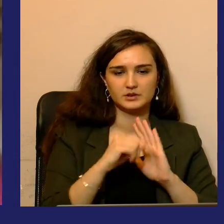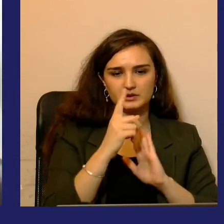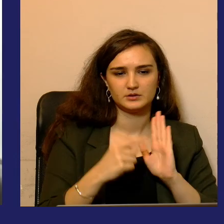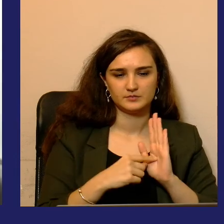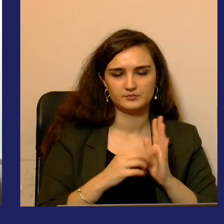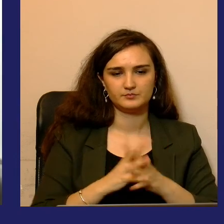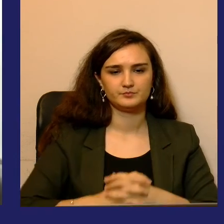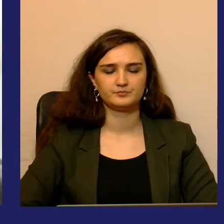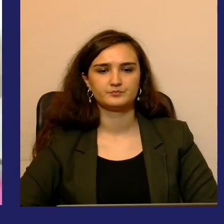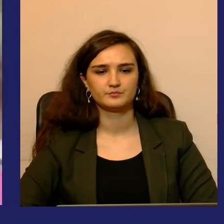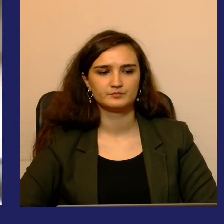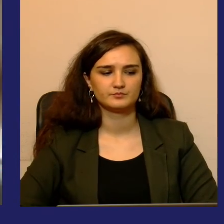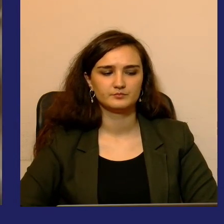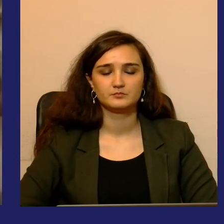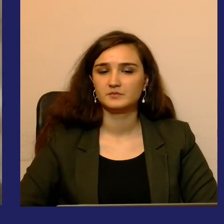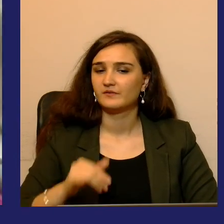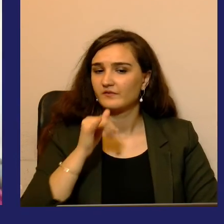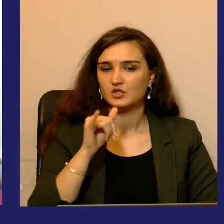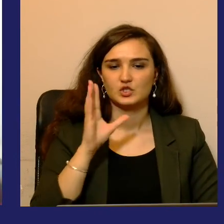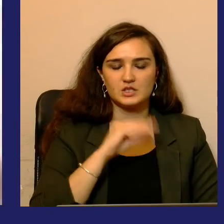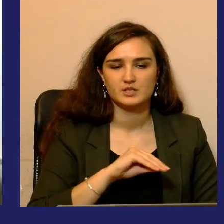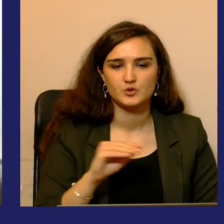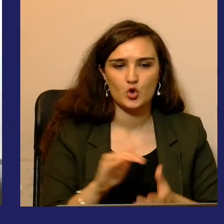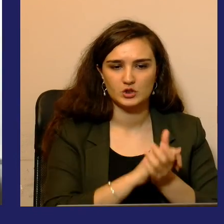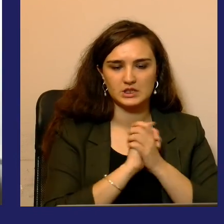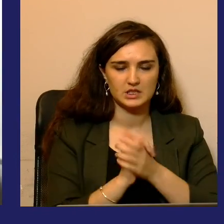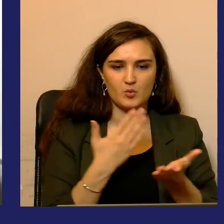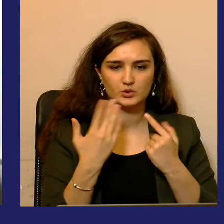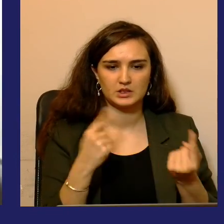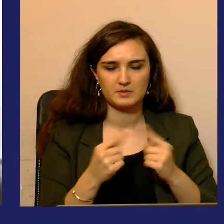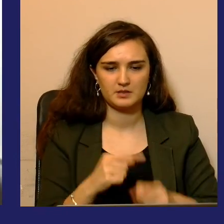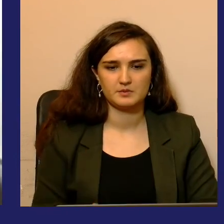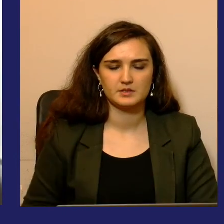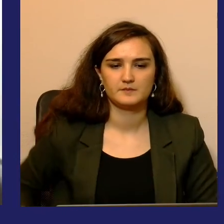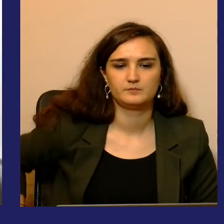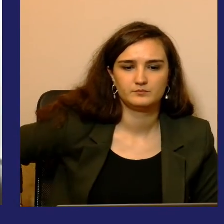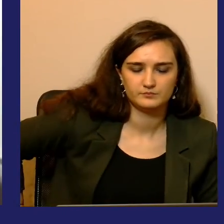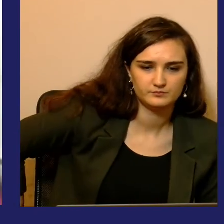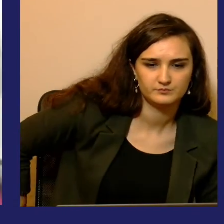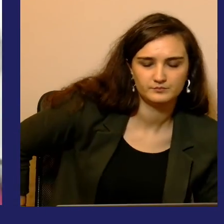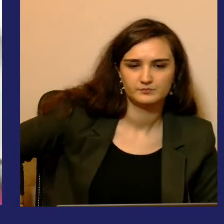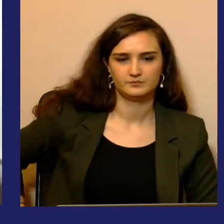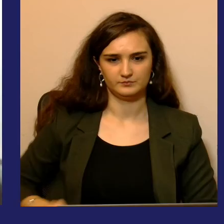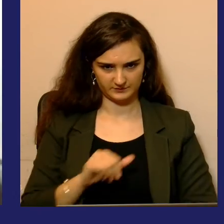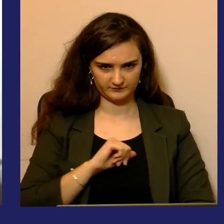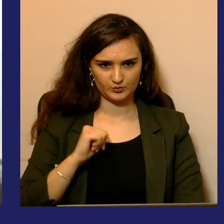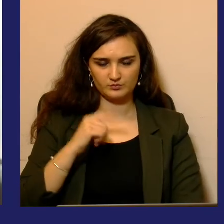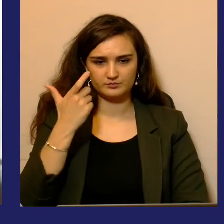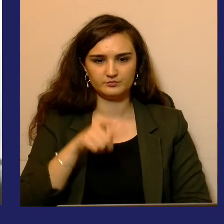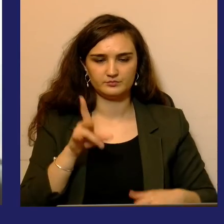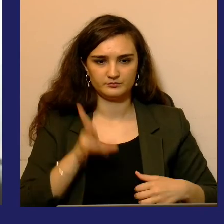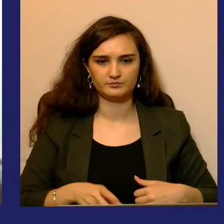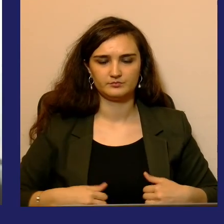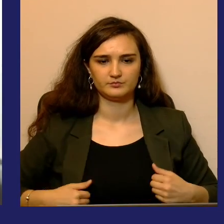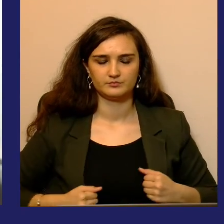coordinate out of this problem. And so they basically drove themselves off a cliff, the three parties, the three main parties,